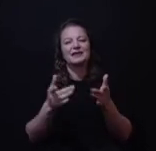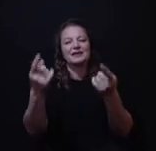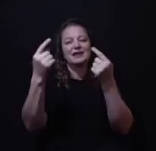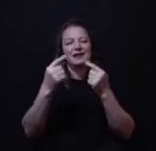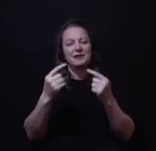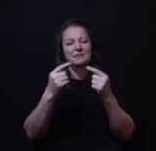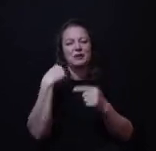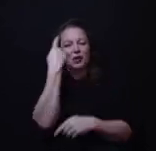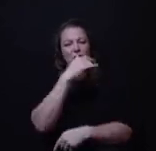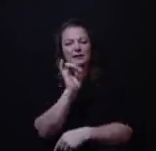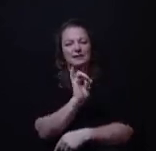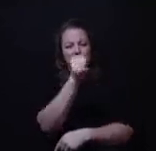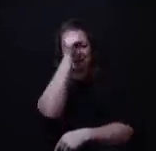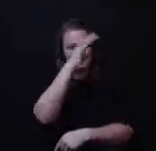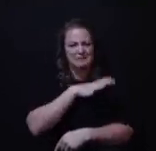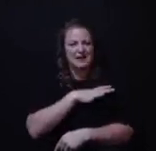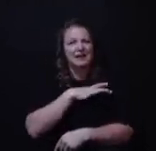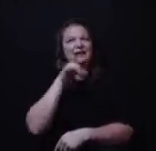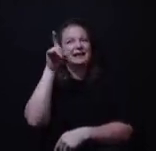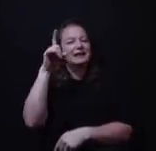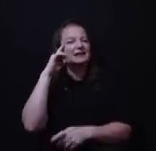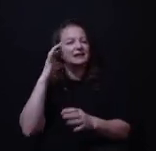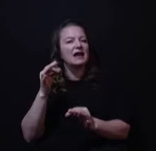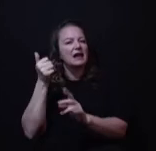men. You think that's not chosen selflessness?